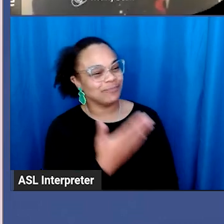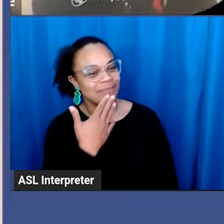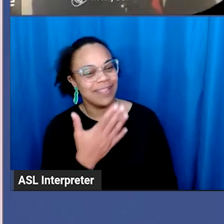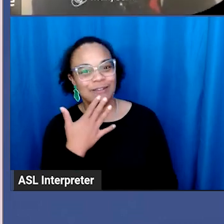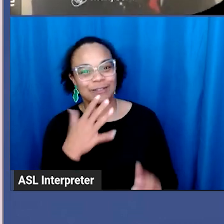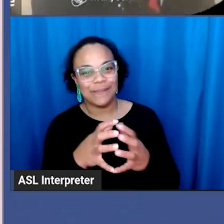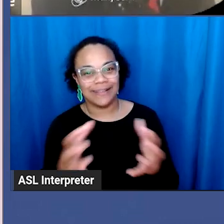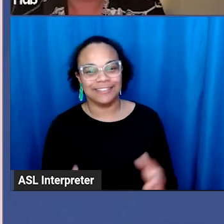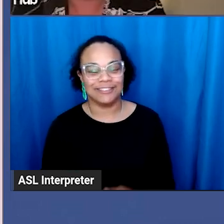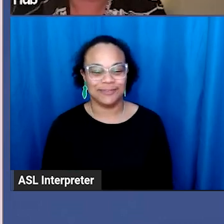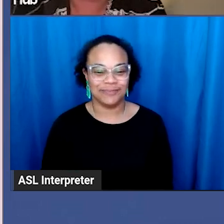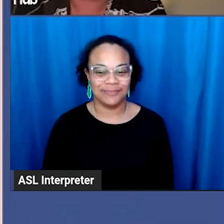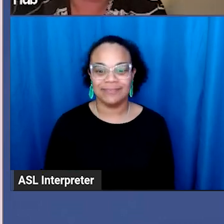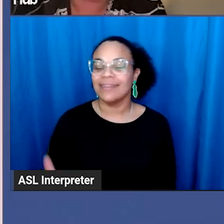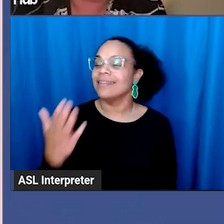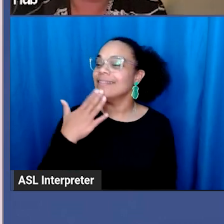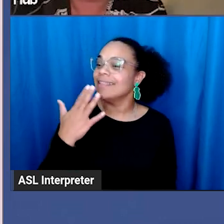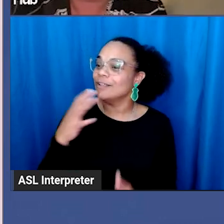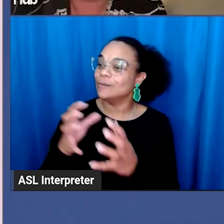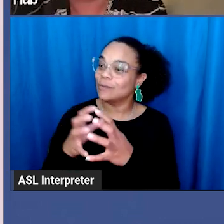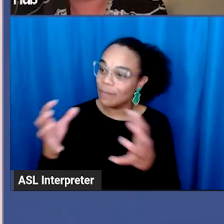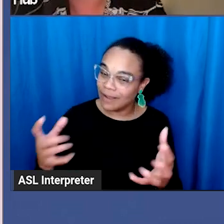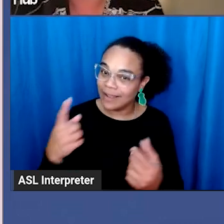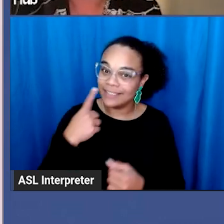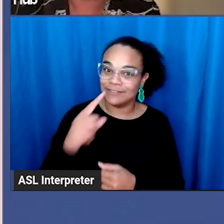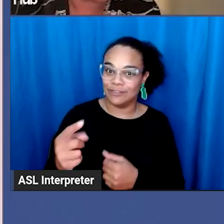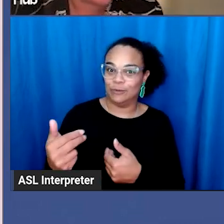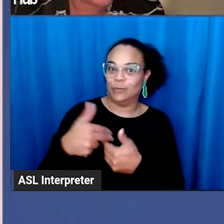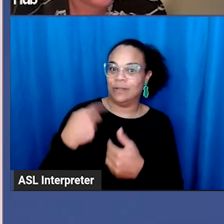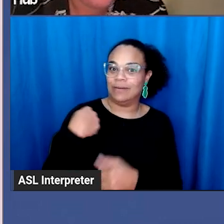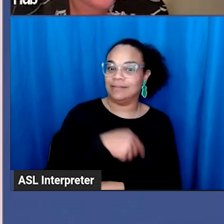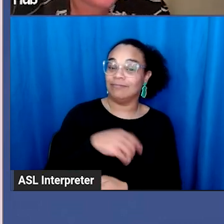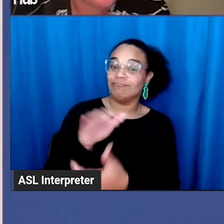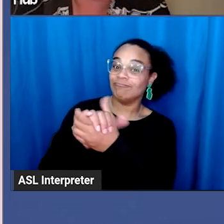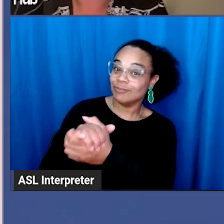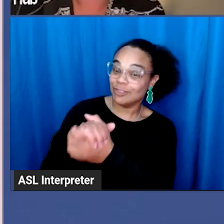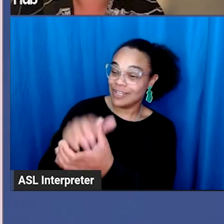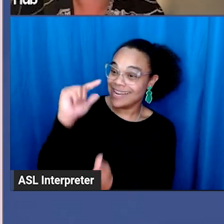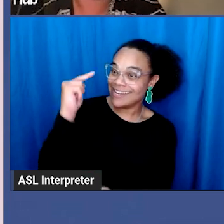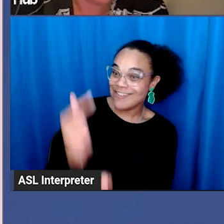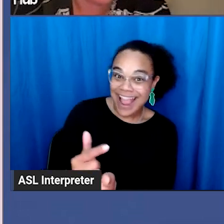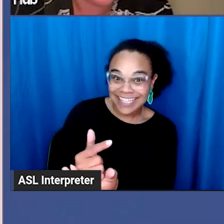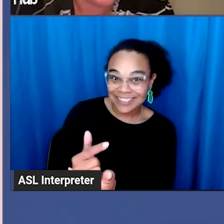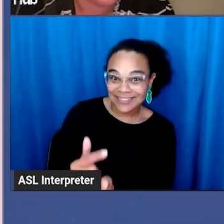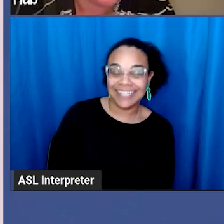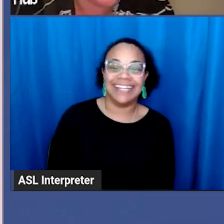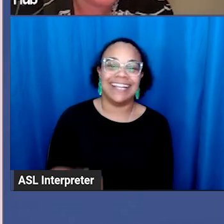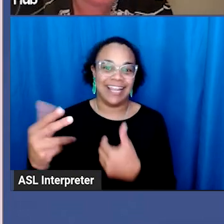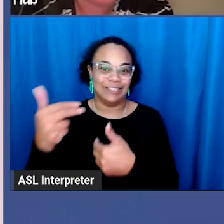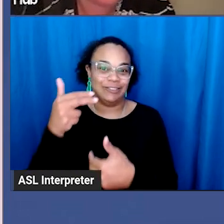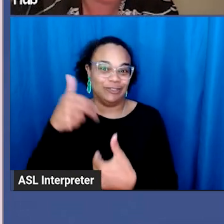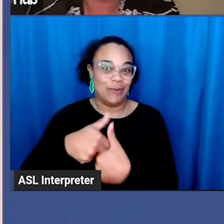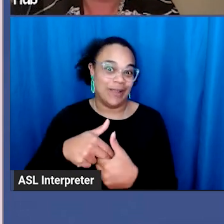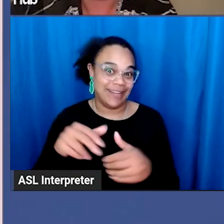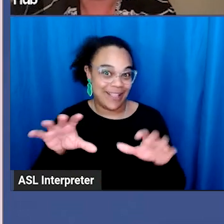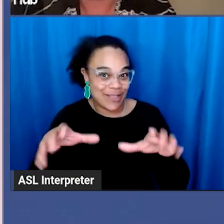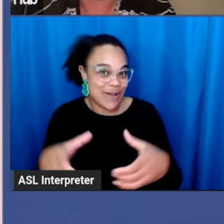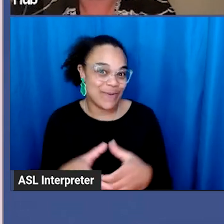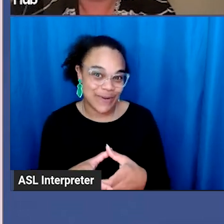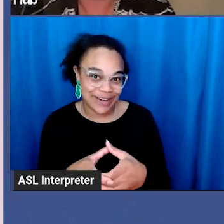so much. Thank you so much for being with us, and congratulations on graduating and joining the rest of the